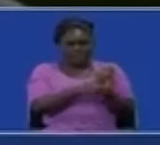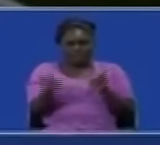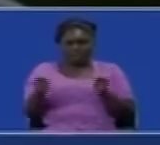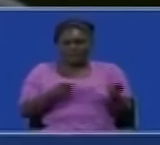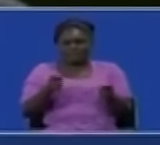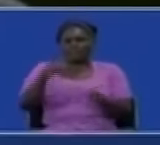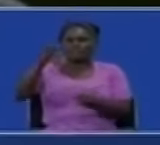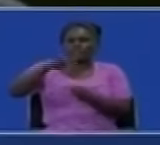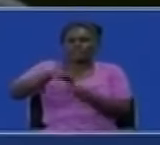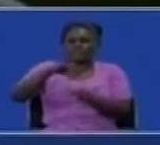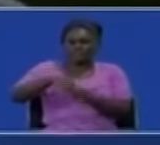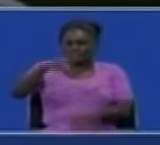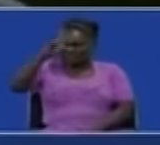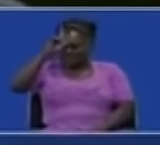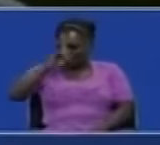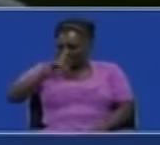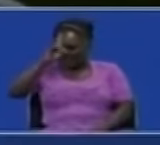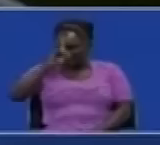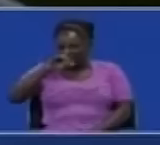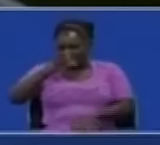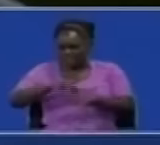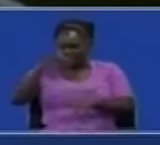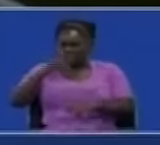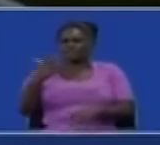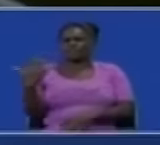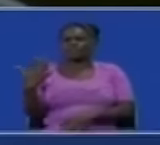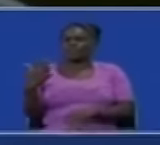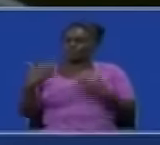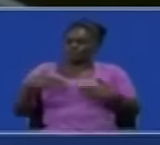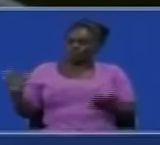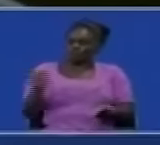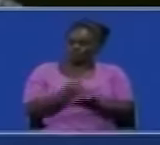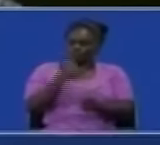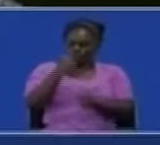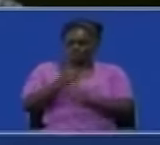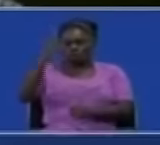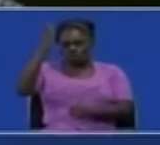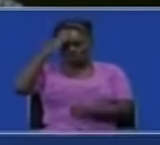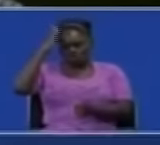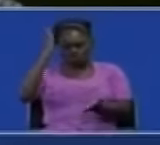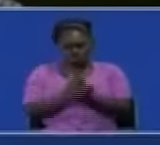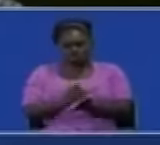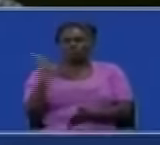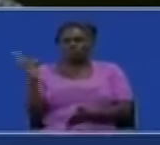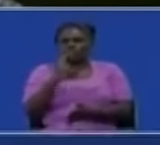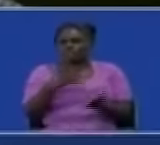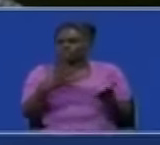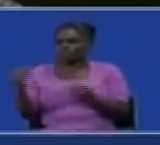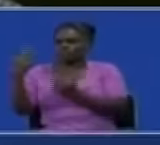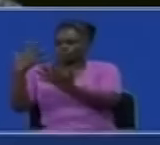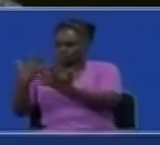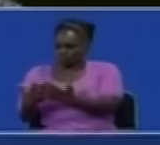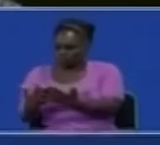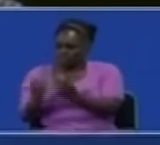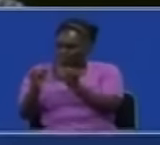electoral management of elections a very, very sensitive matter, so that those who take it knowing that they risk going to prison if they